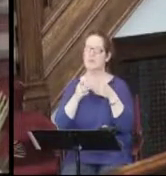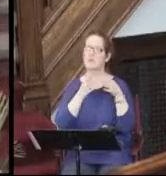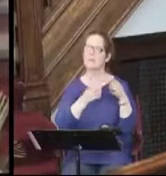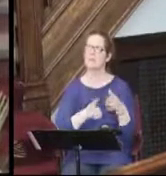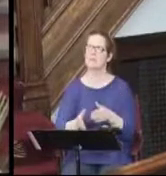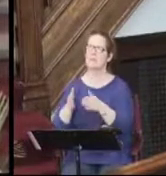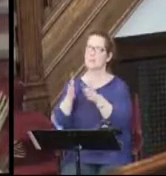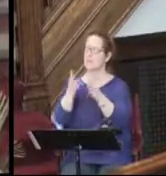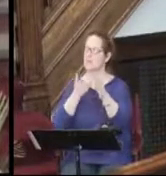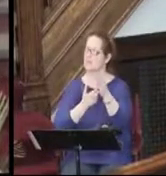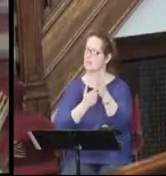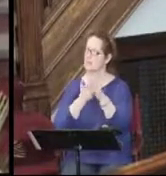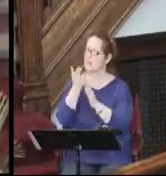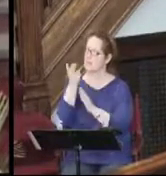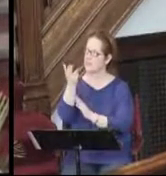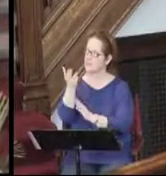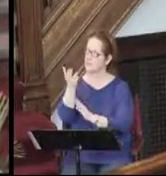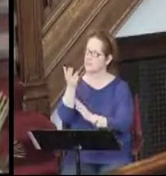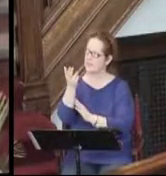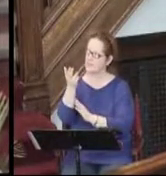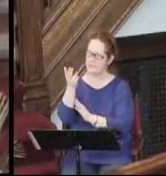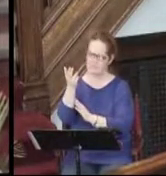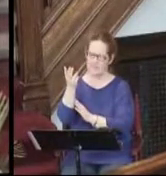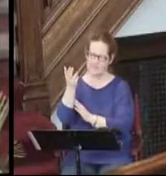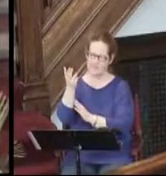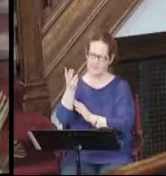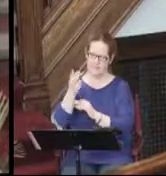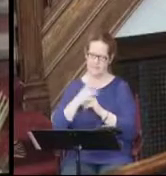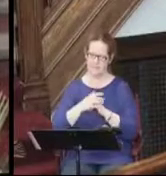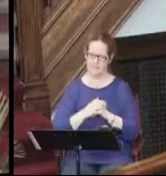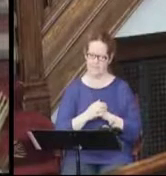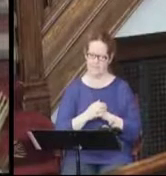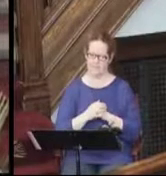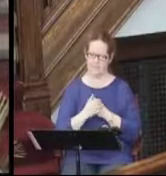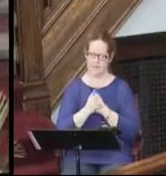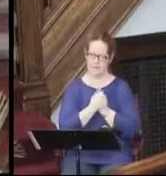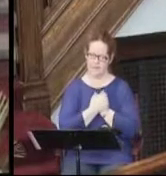and guide our hearts in the ways of love.